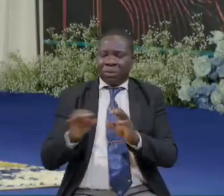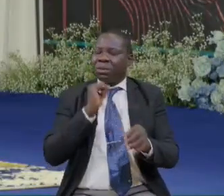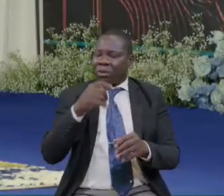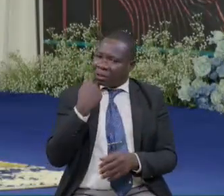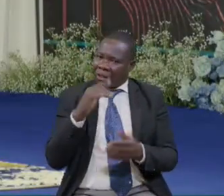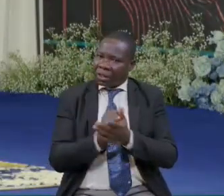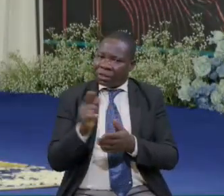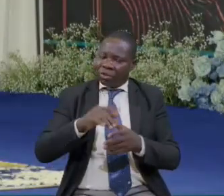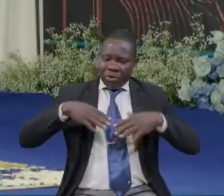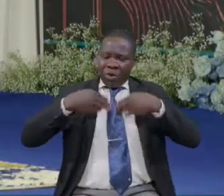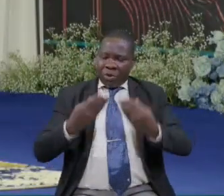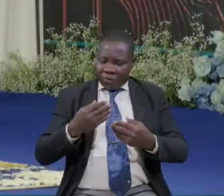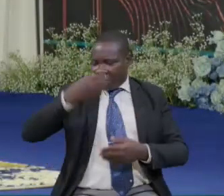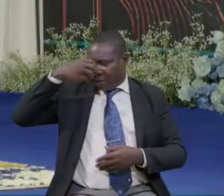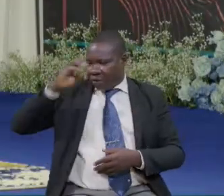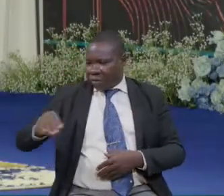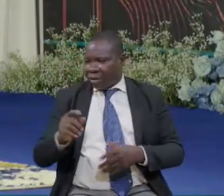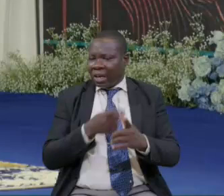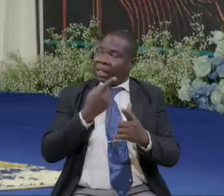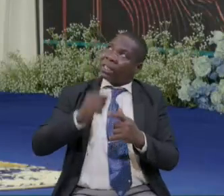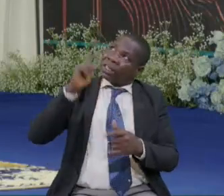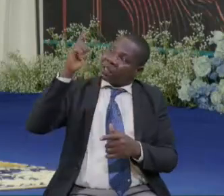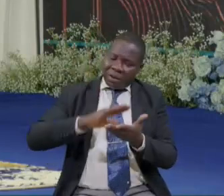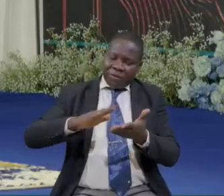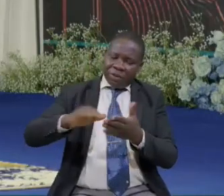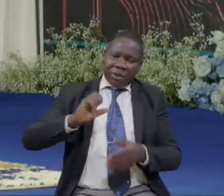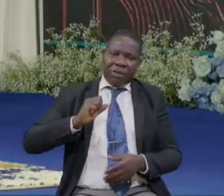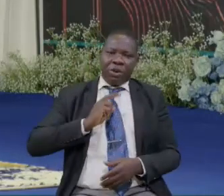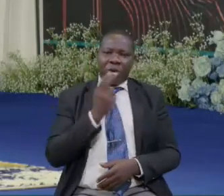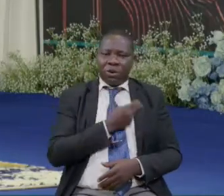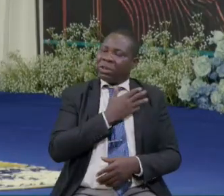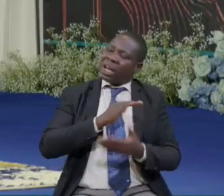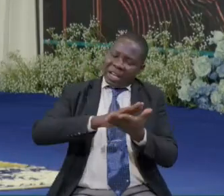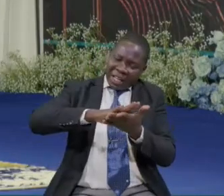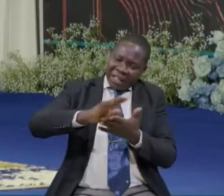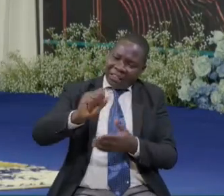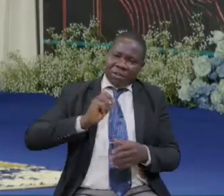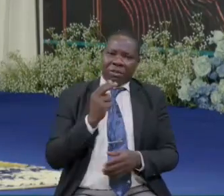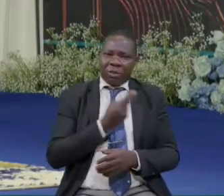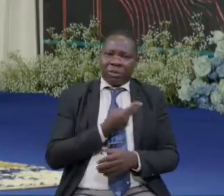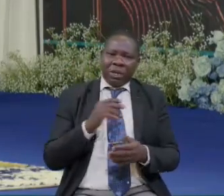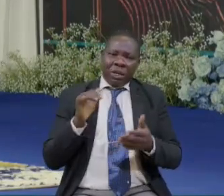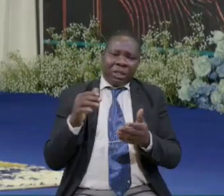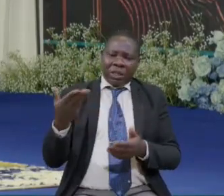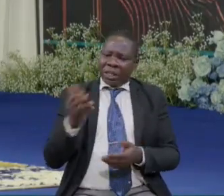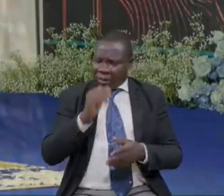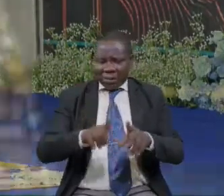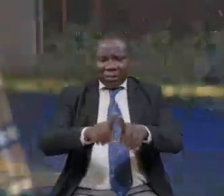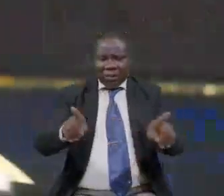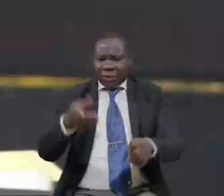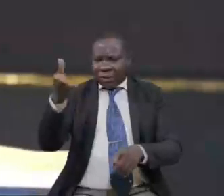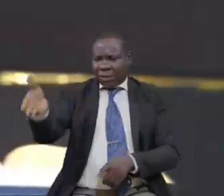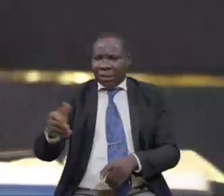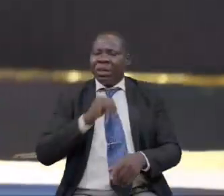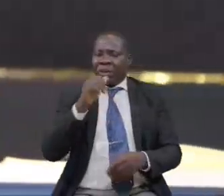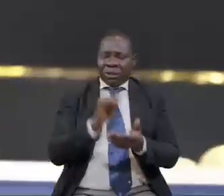then he forgives us and he cleanses us. There's a difference there. Not that, well, he has forgiven